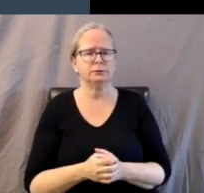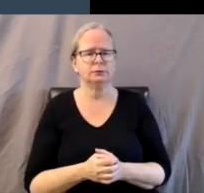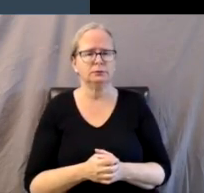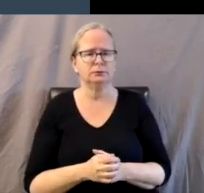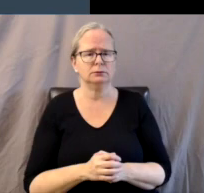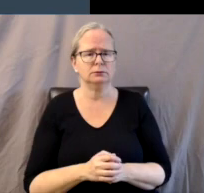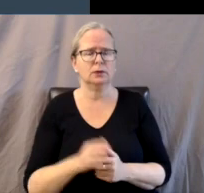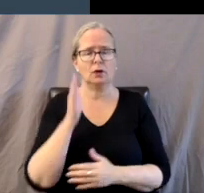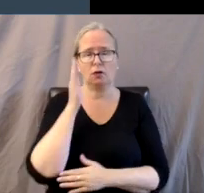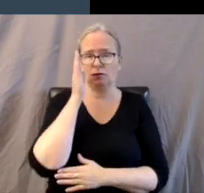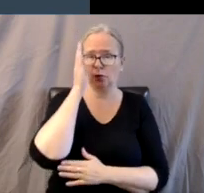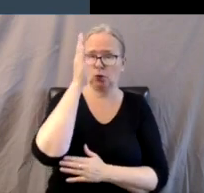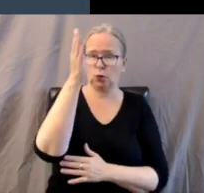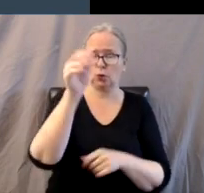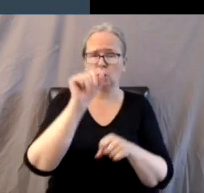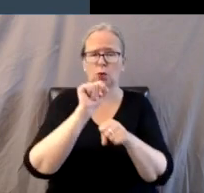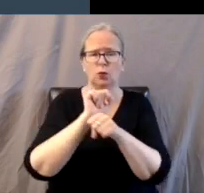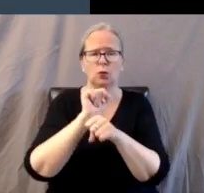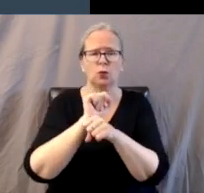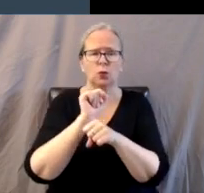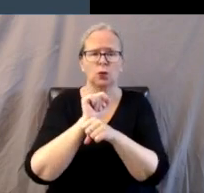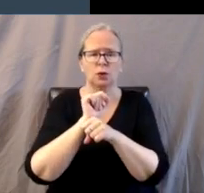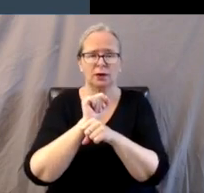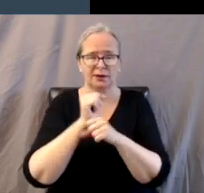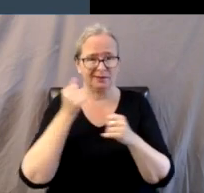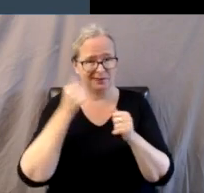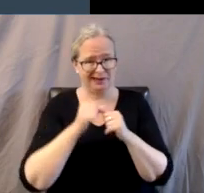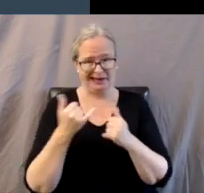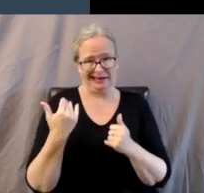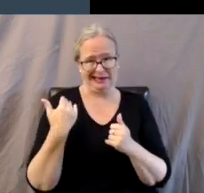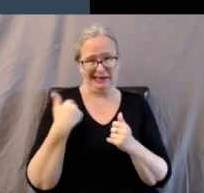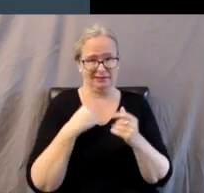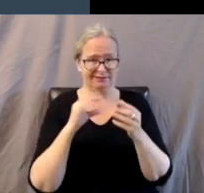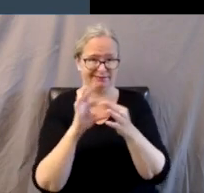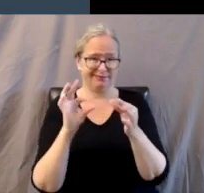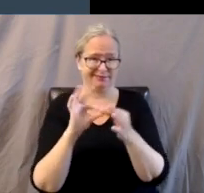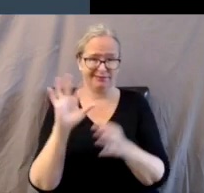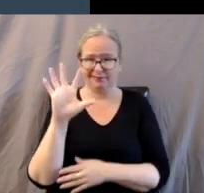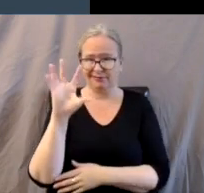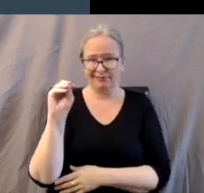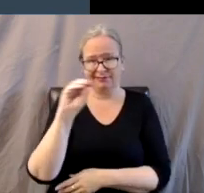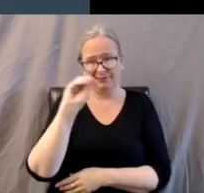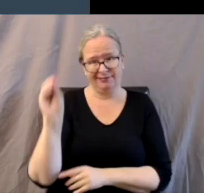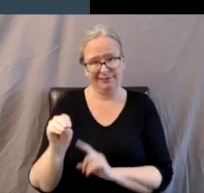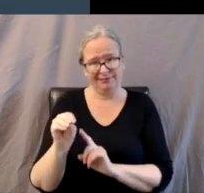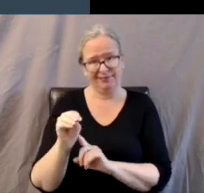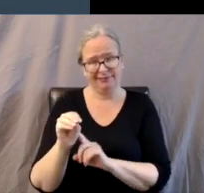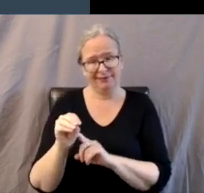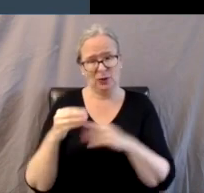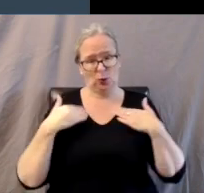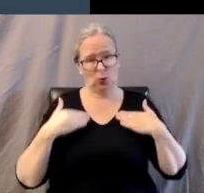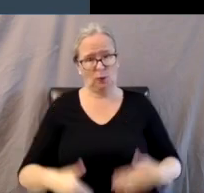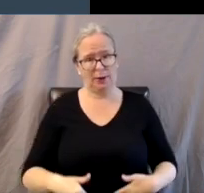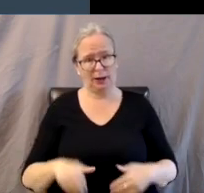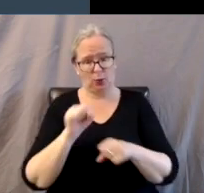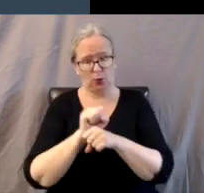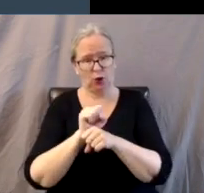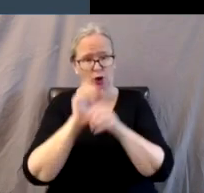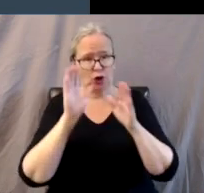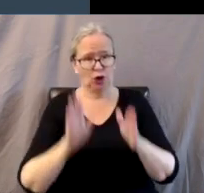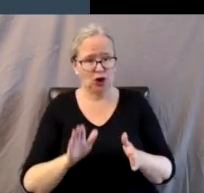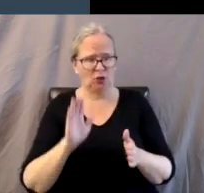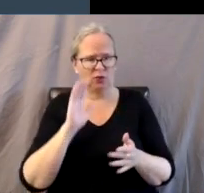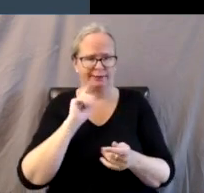is rendering 50% of jobs obsolete in the very, very near future. Artificial intelligence